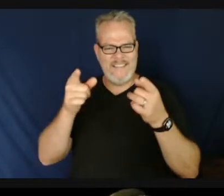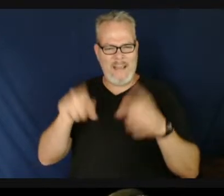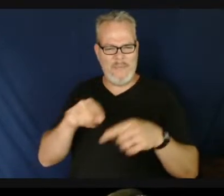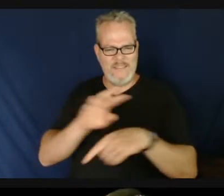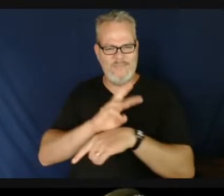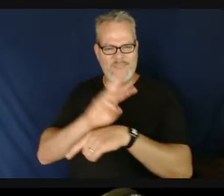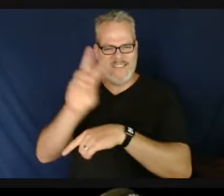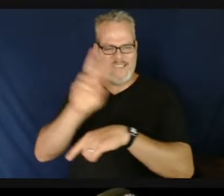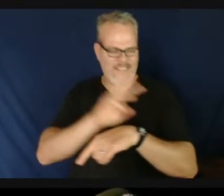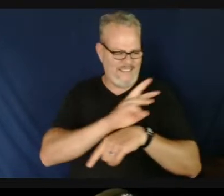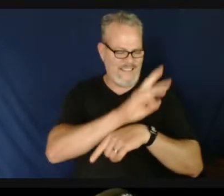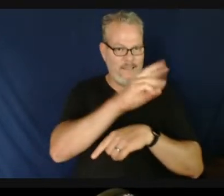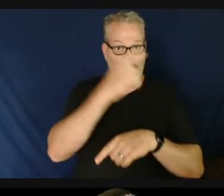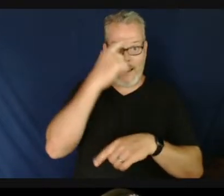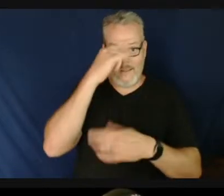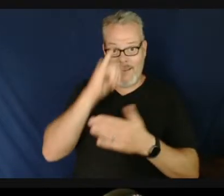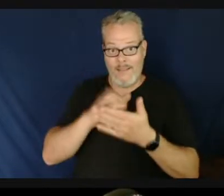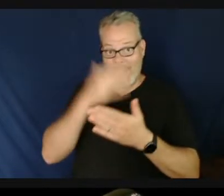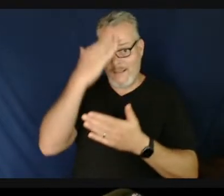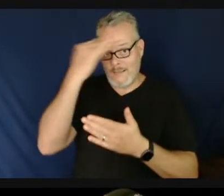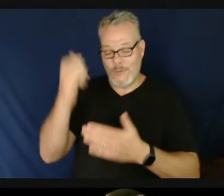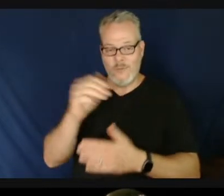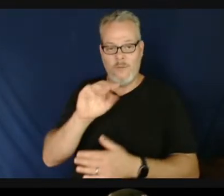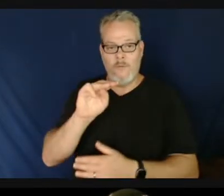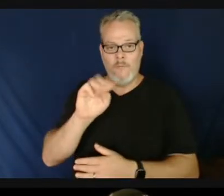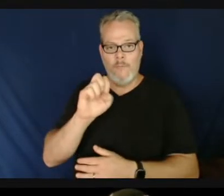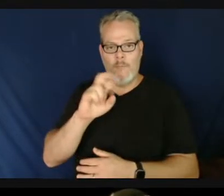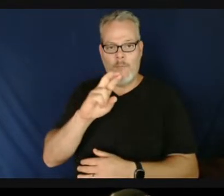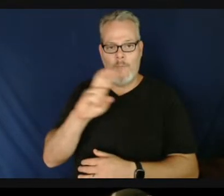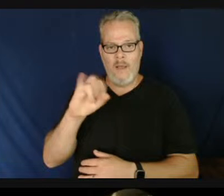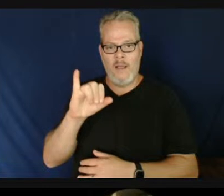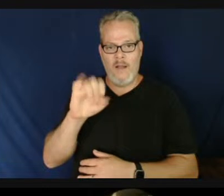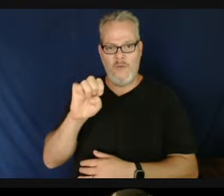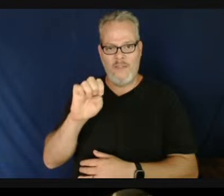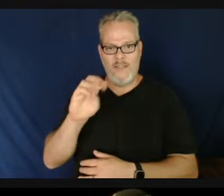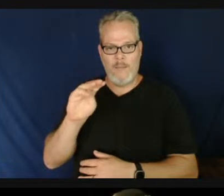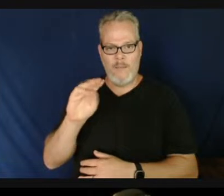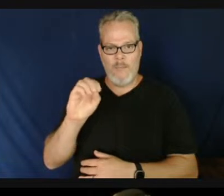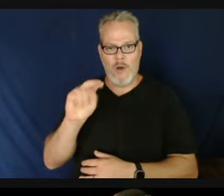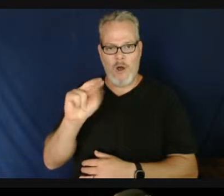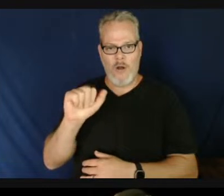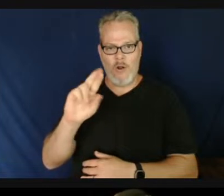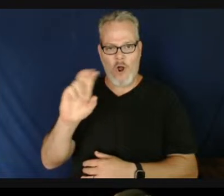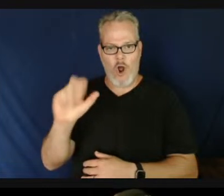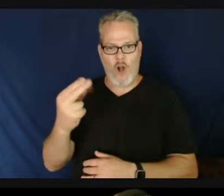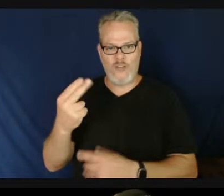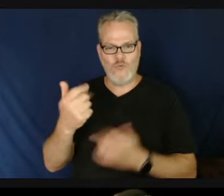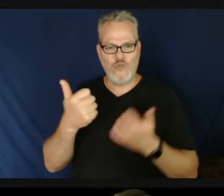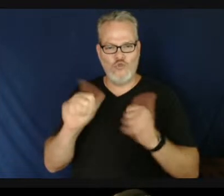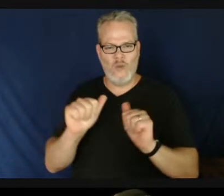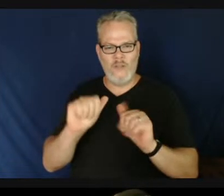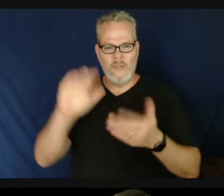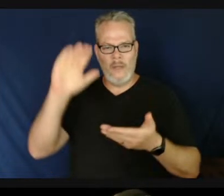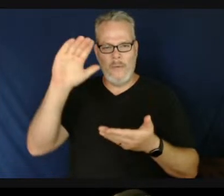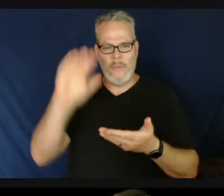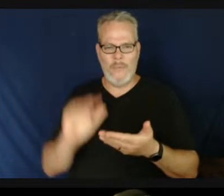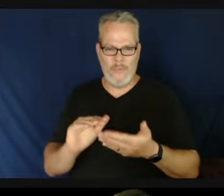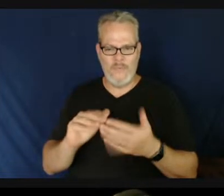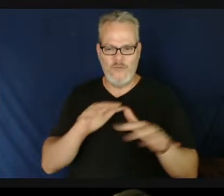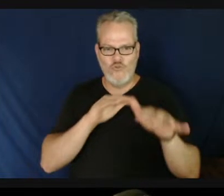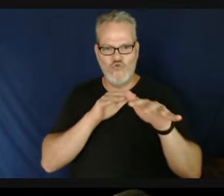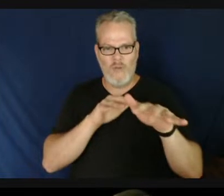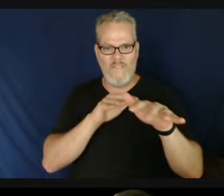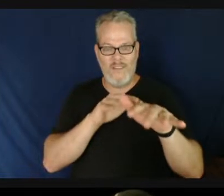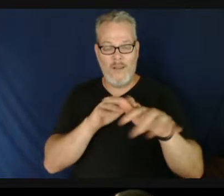of Mary Monarch. Try to slow down the traffic there. we have one of our